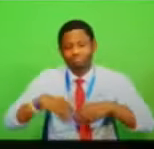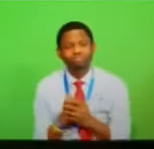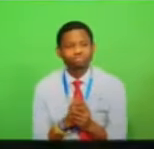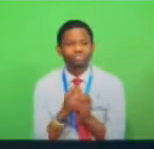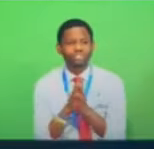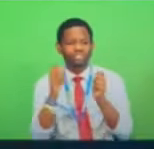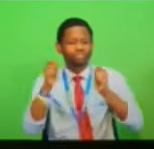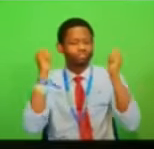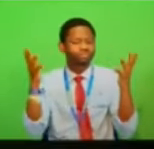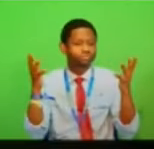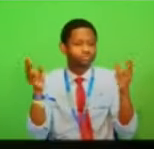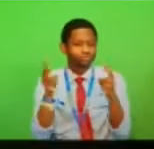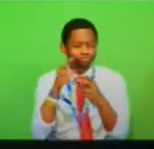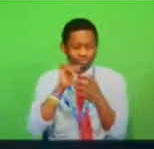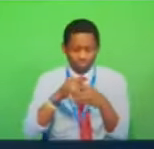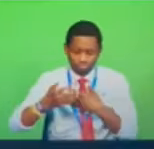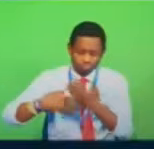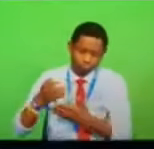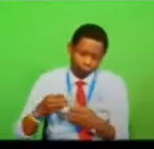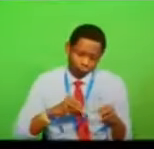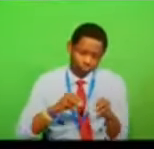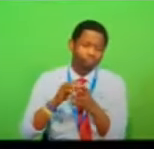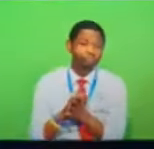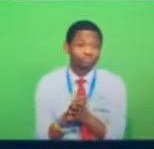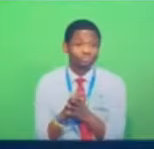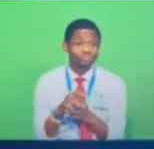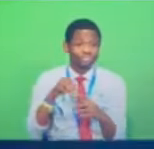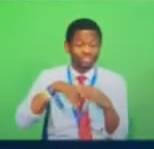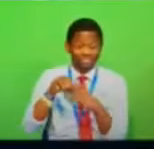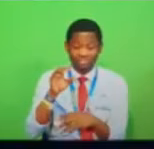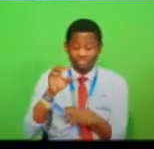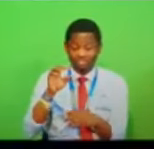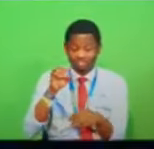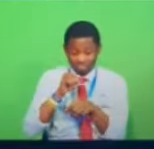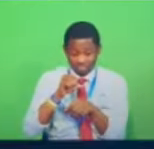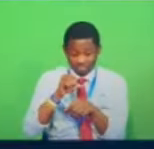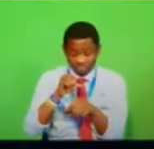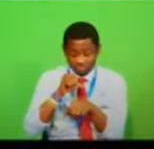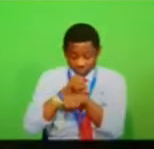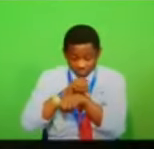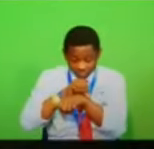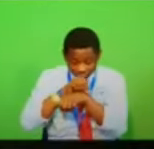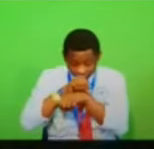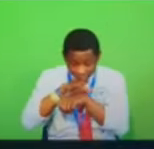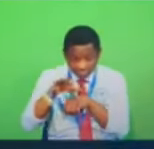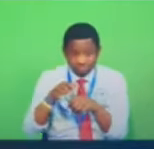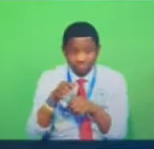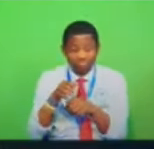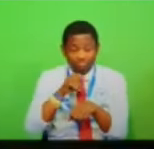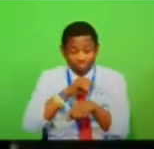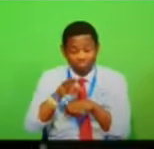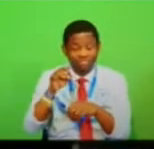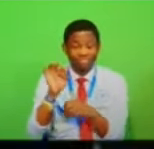Hallelujah. So that we can move along. During the COVID-19 era, churches that adapted to